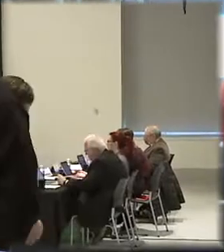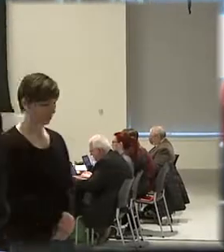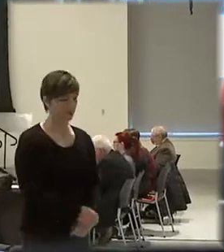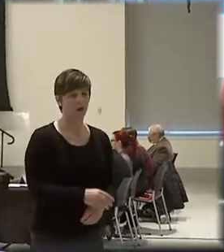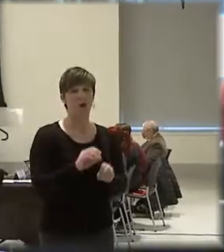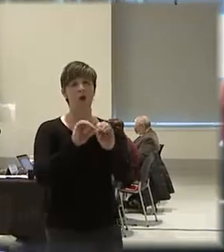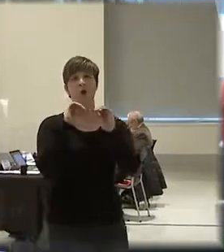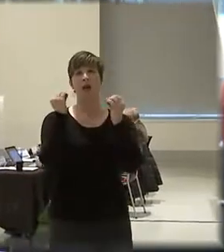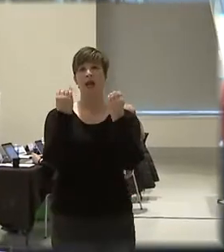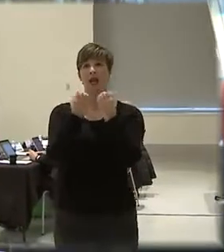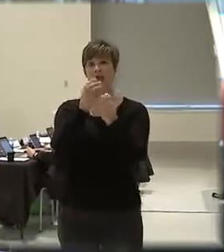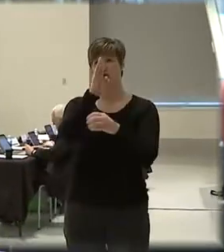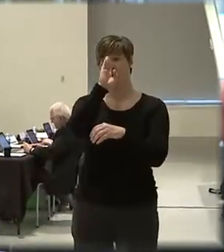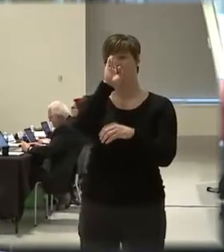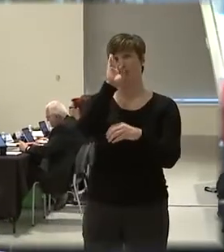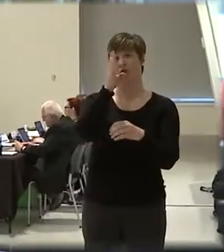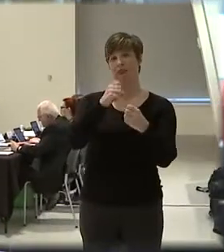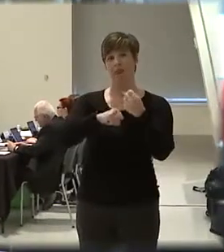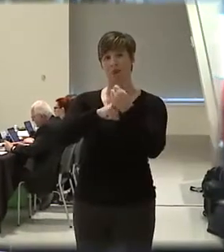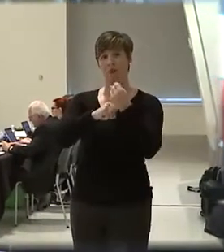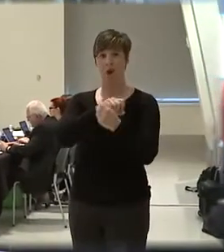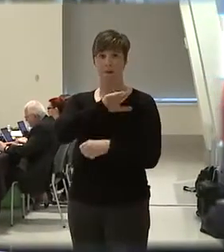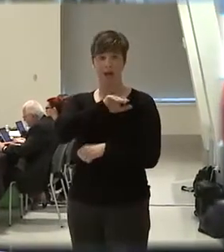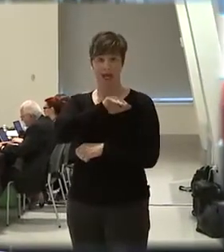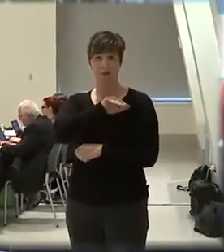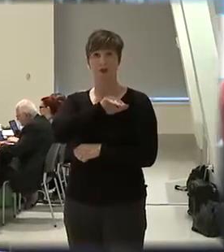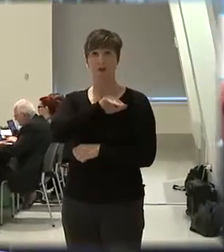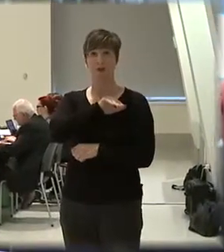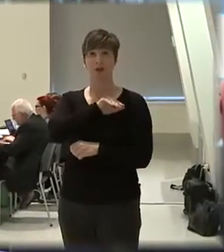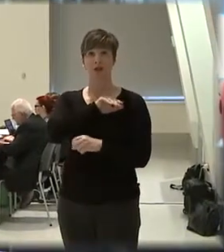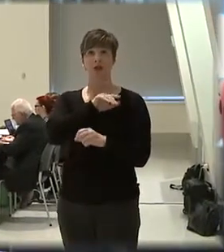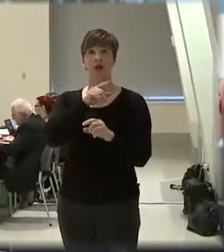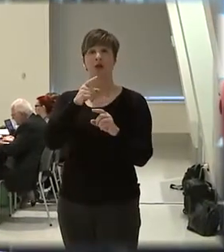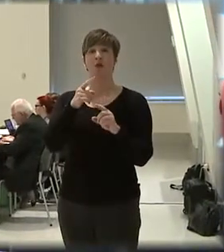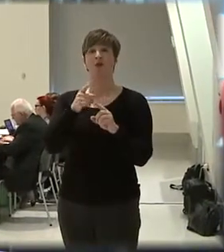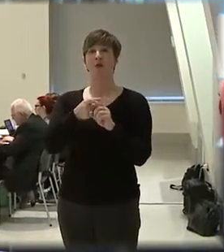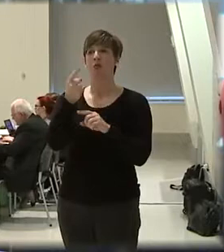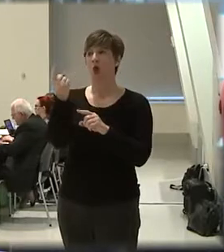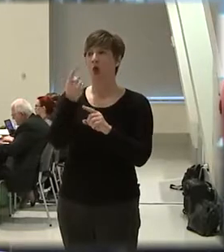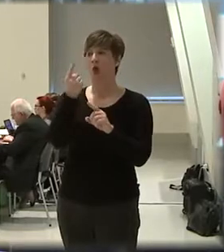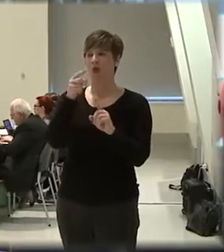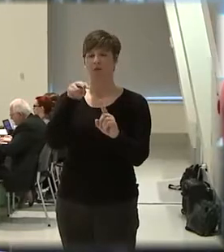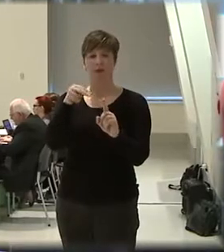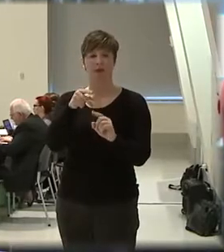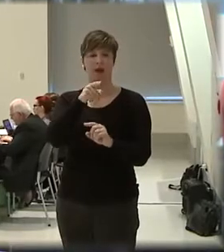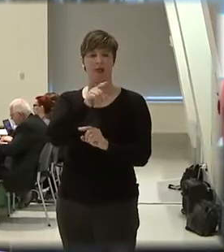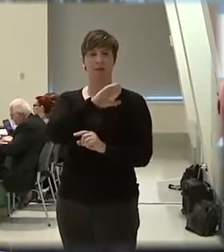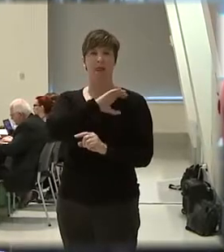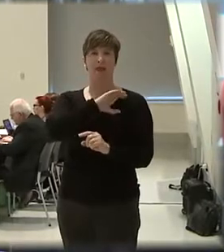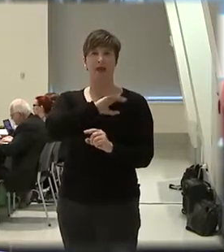Organizations that are directly advocating for the use of body cameras from the sole standpoint of police reform,